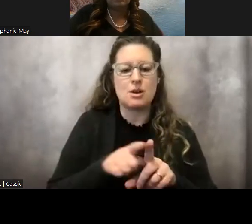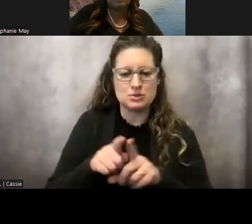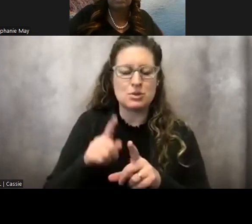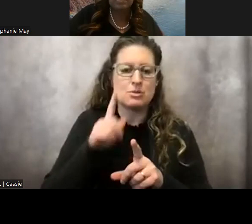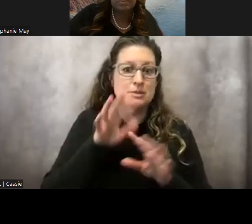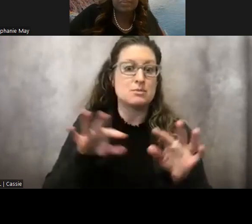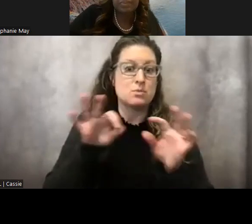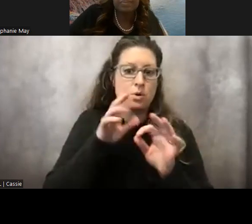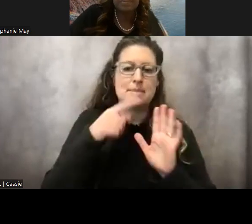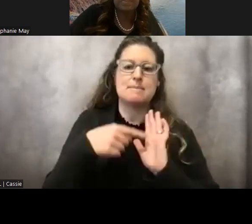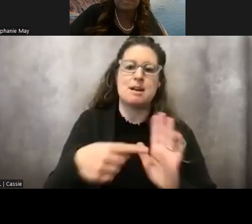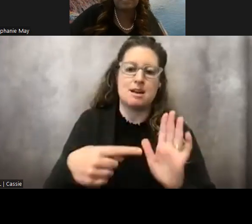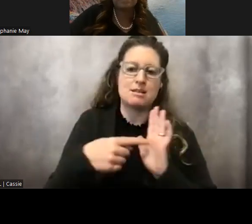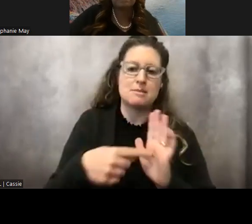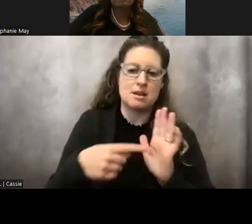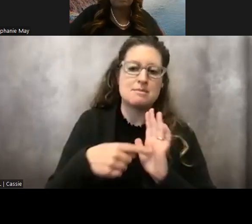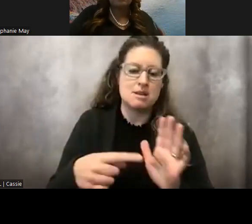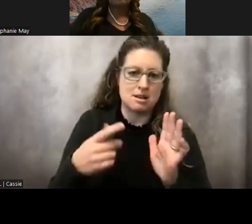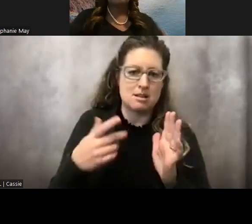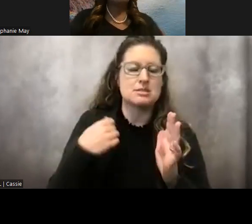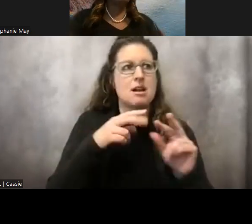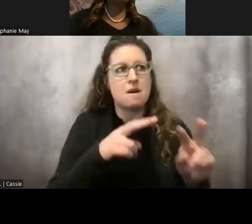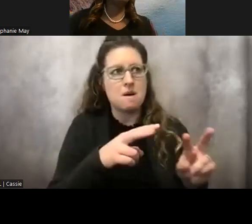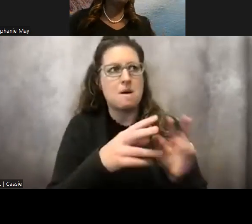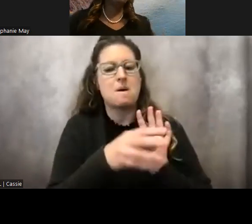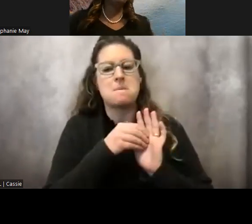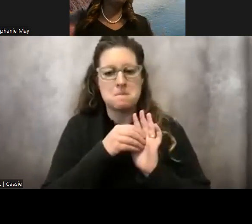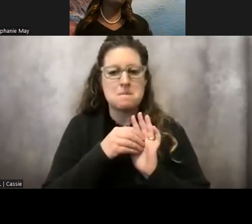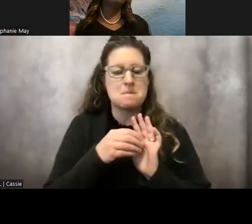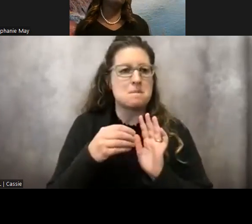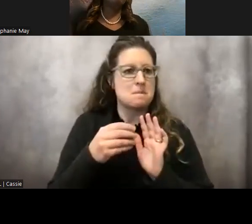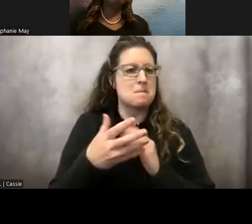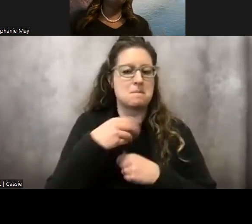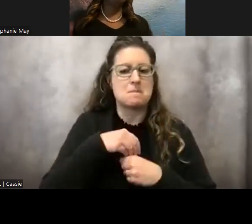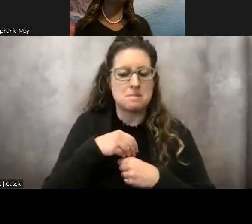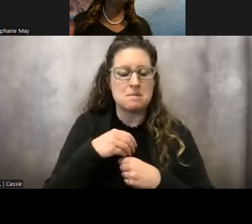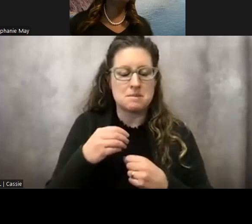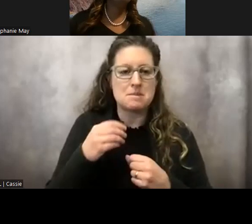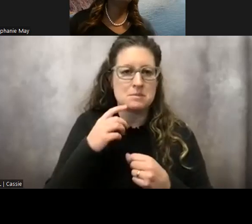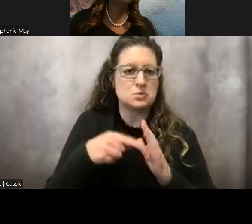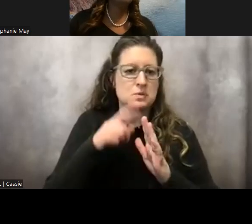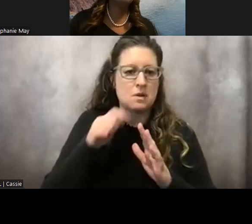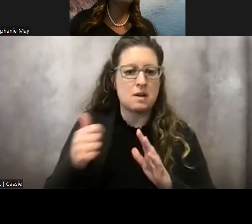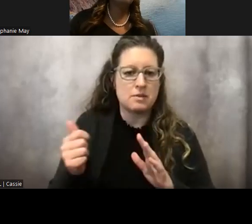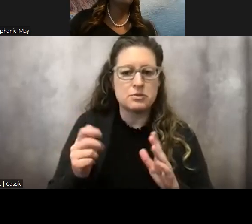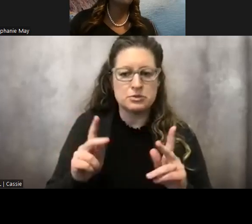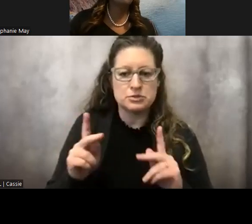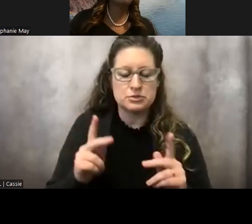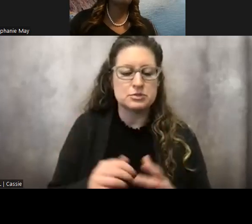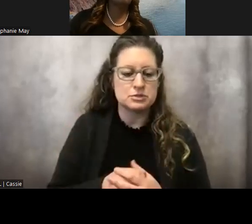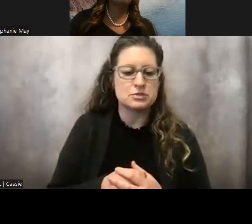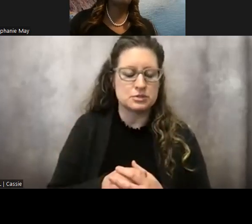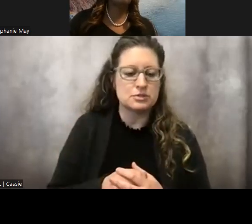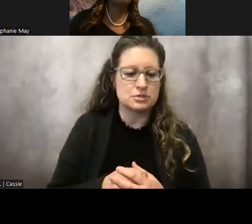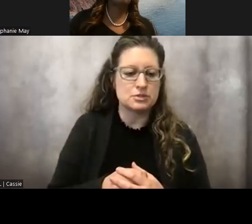that's important as well. And depending on where you are, it might be, you may